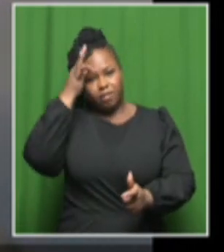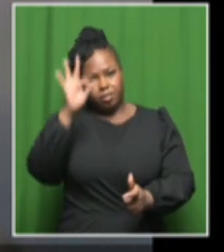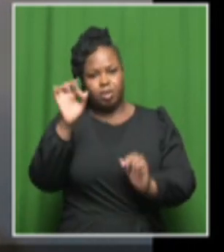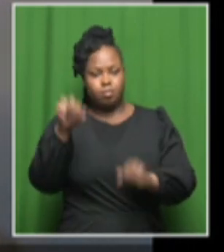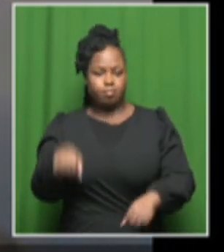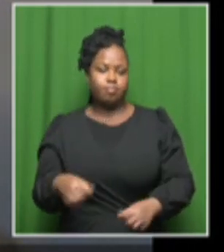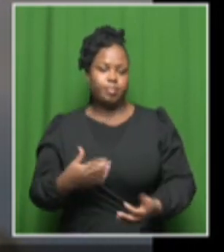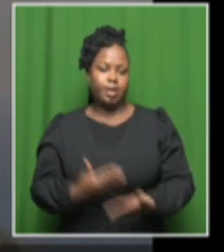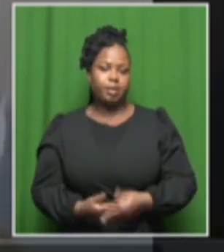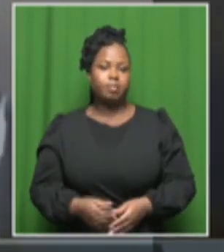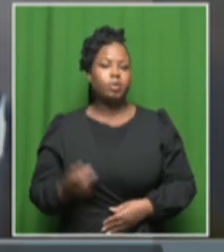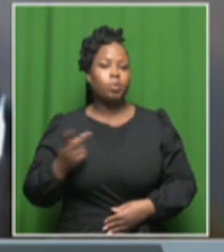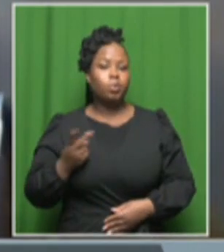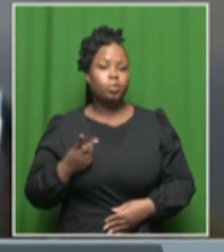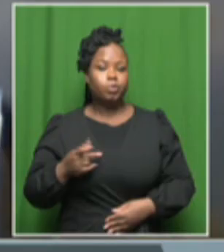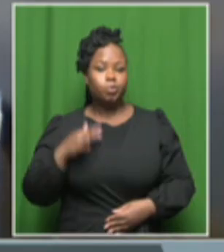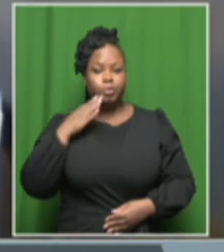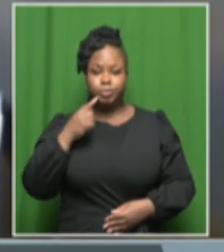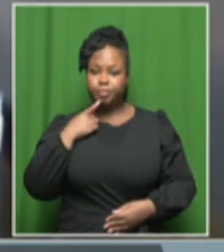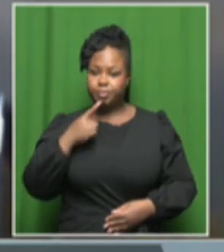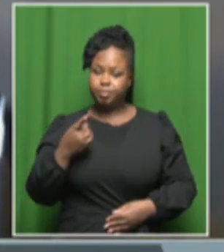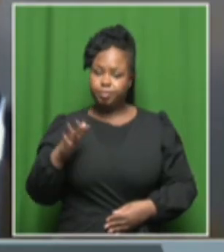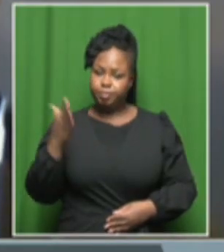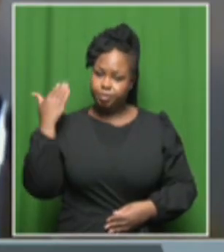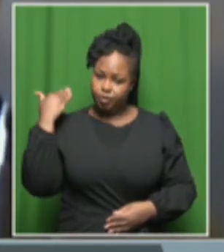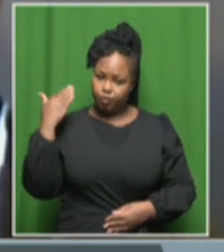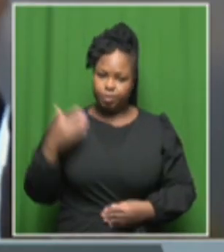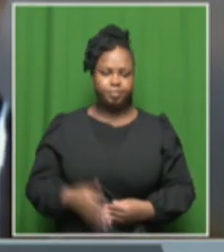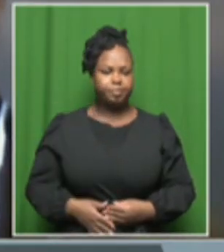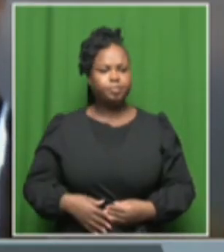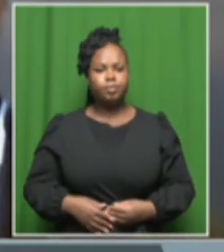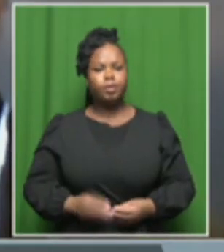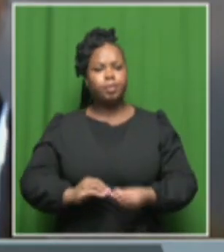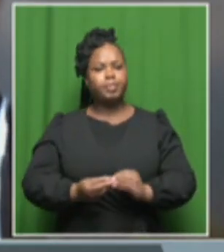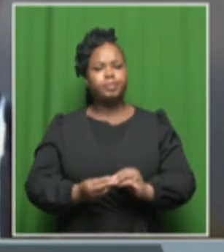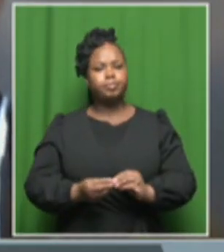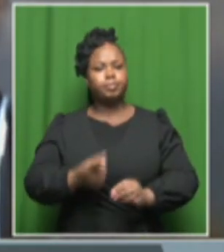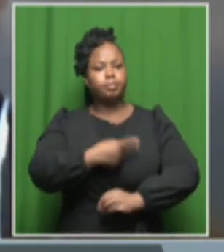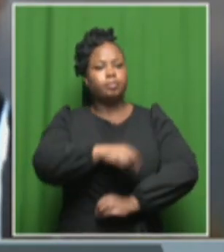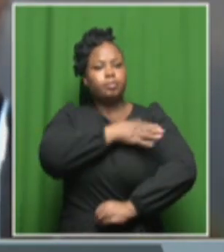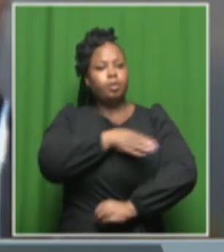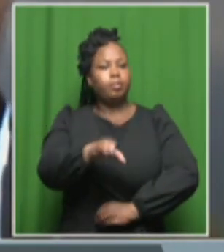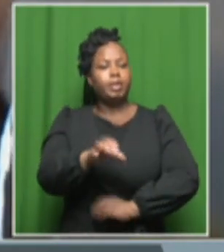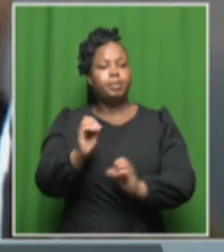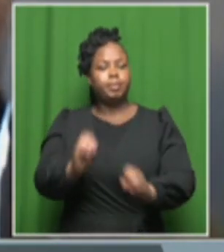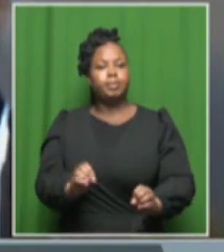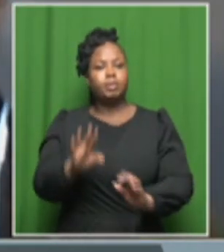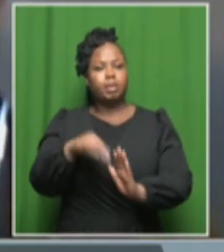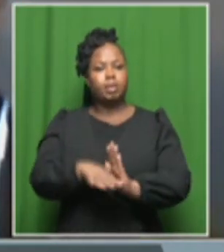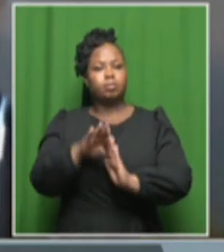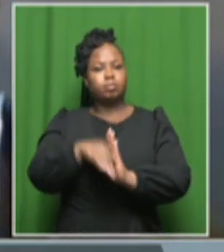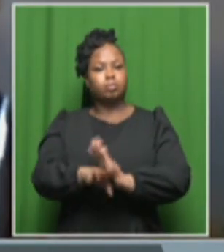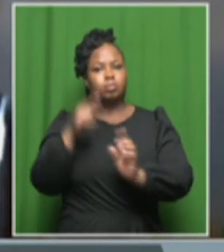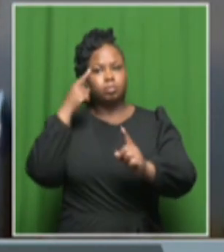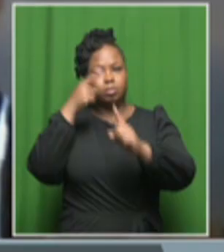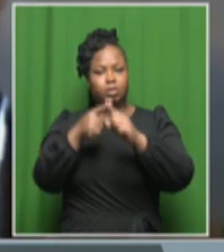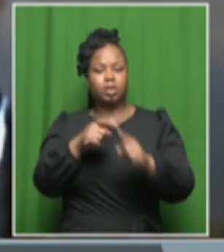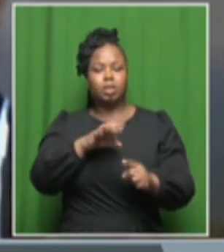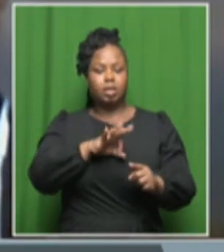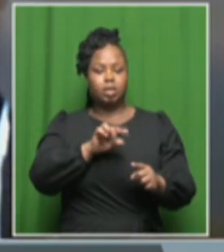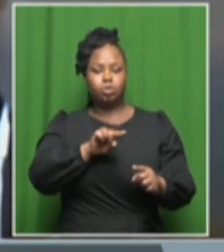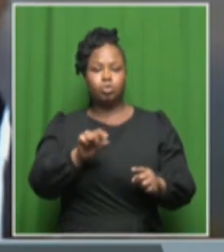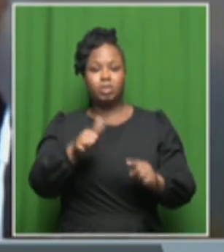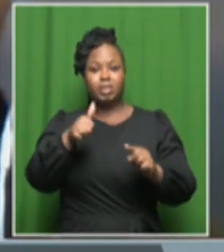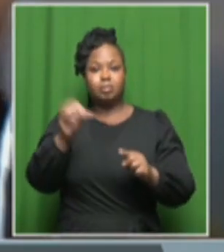did also, as you put it in the introduction, it didn't also amend the mandate, which is inflation targeting of 3 to